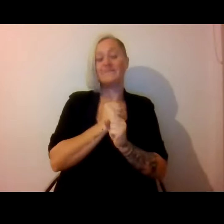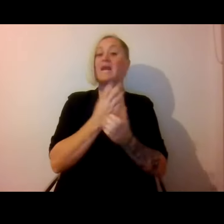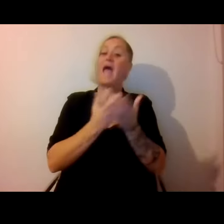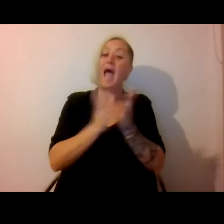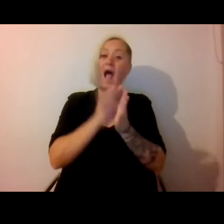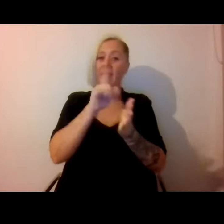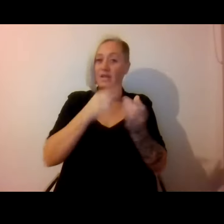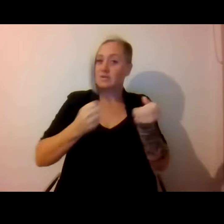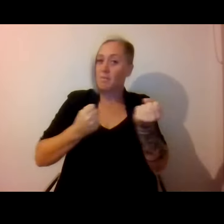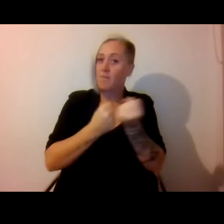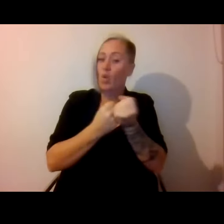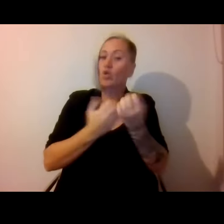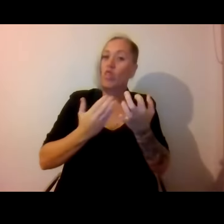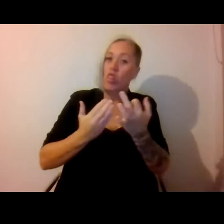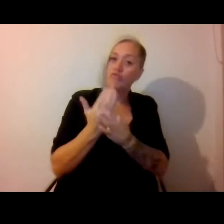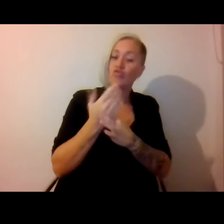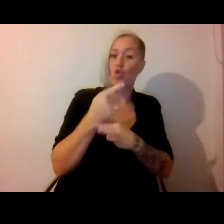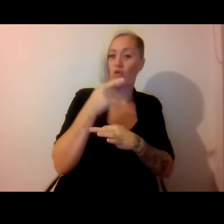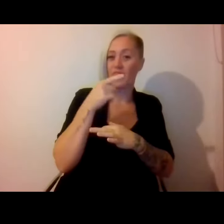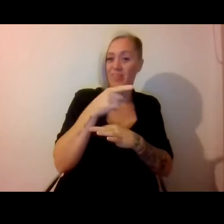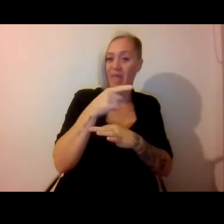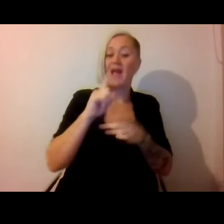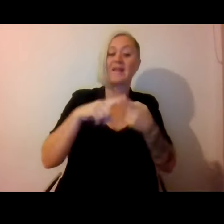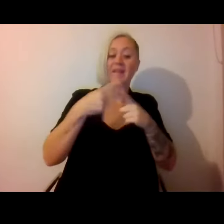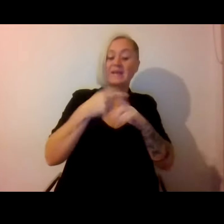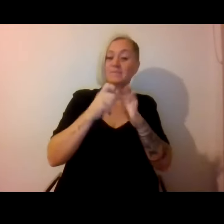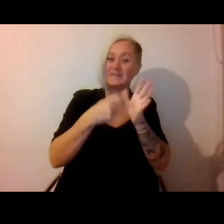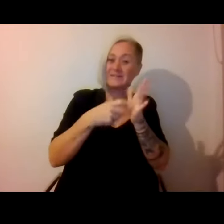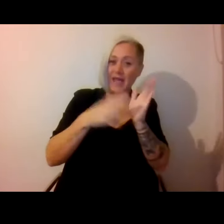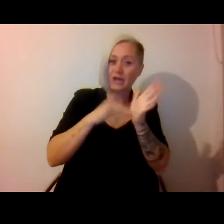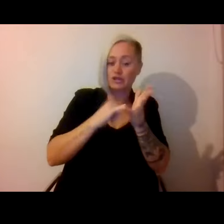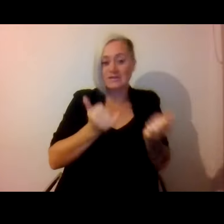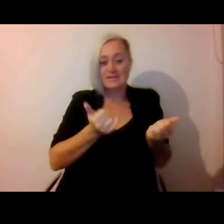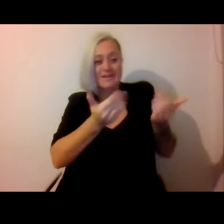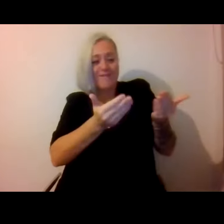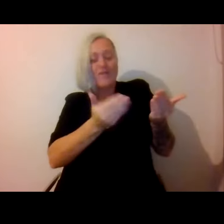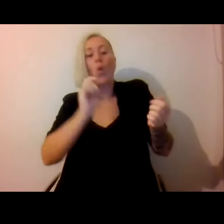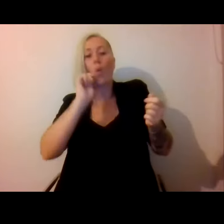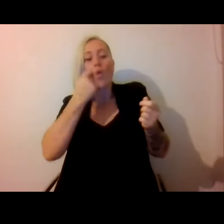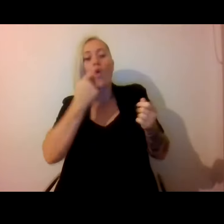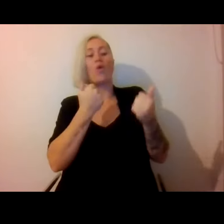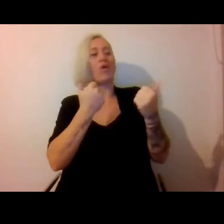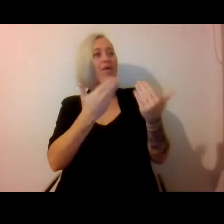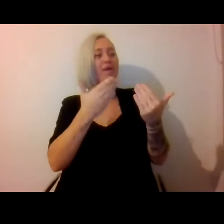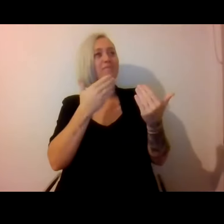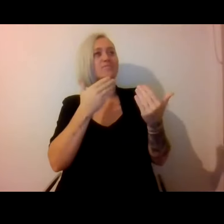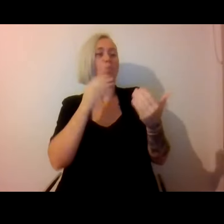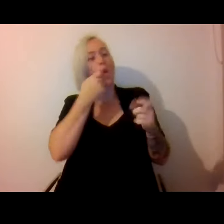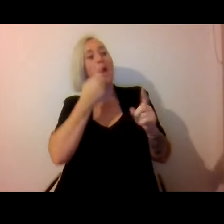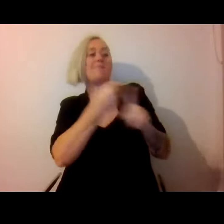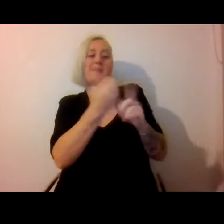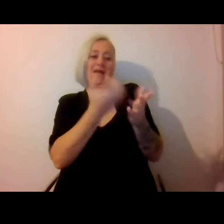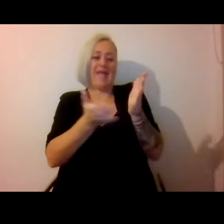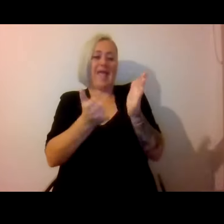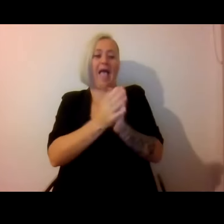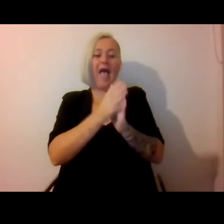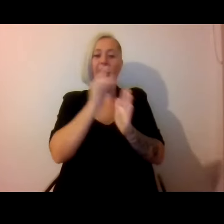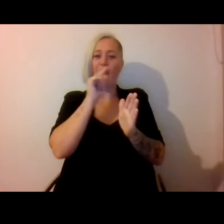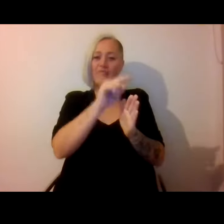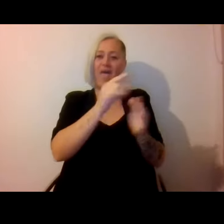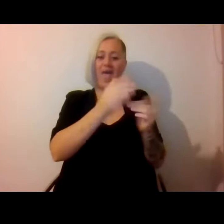that and the expectations they are given will have an impact on how they feel about the grief and will impact on how they raise their